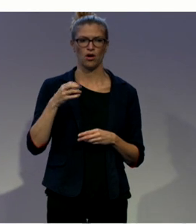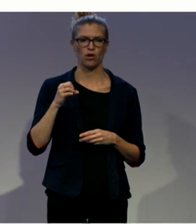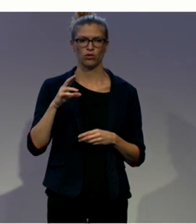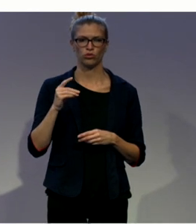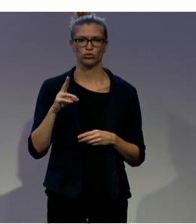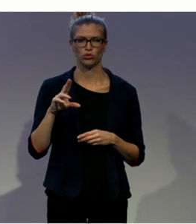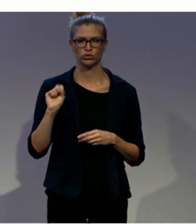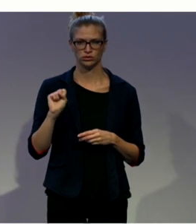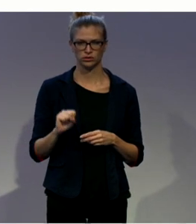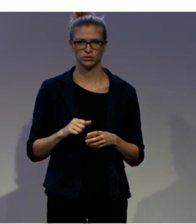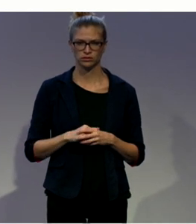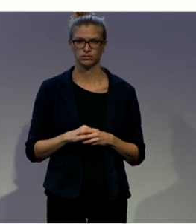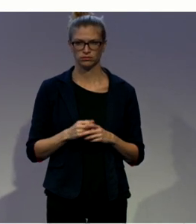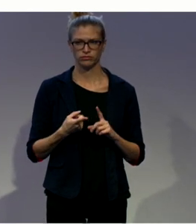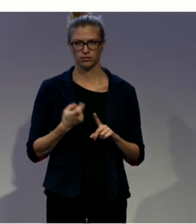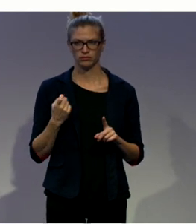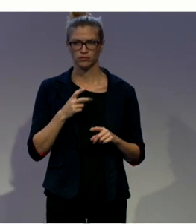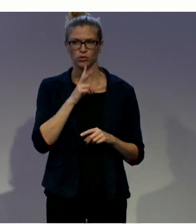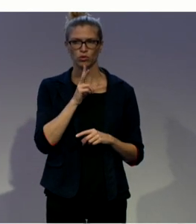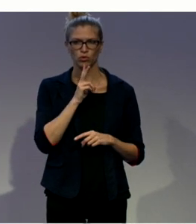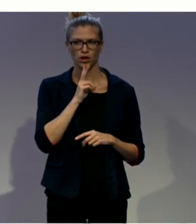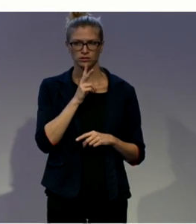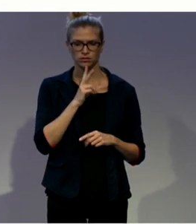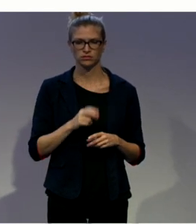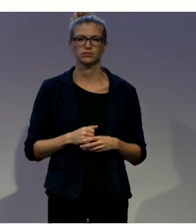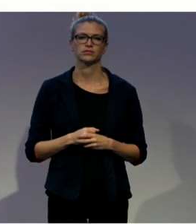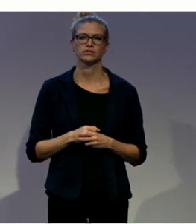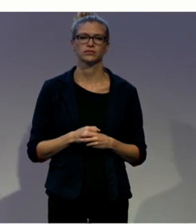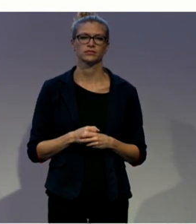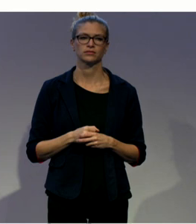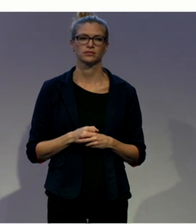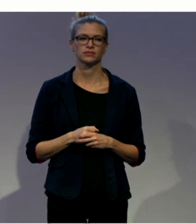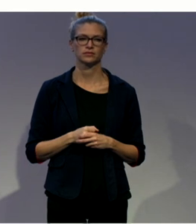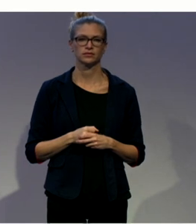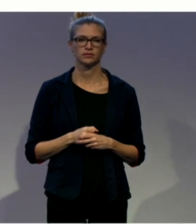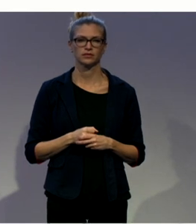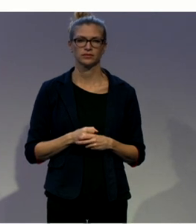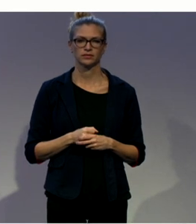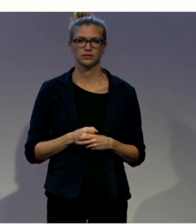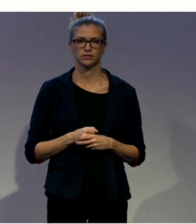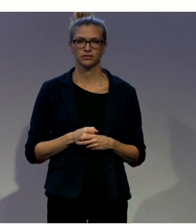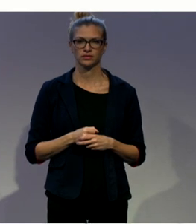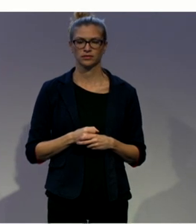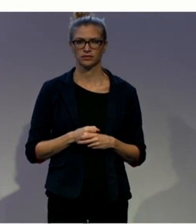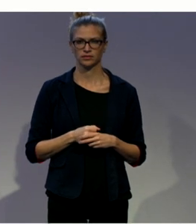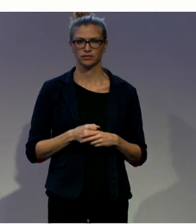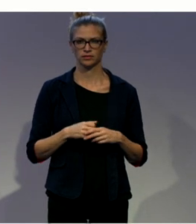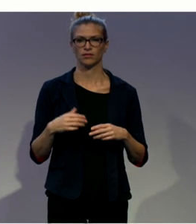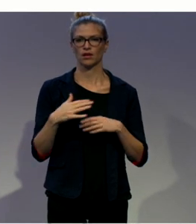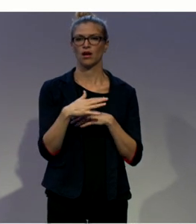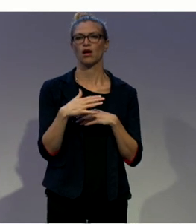rehabilitación. Uh-huh. I belong to the program, the Cerebral Palsy of Rehabilitation.